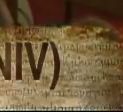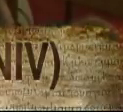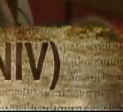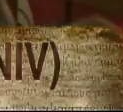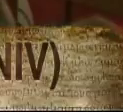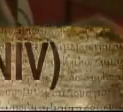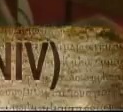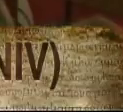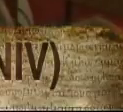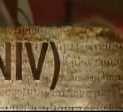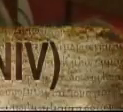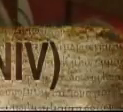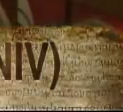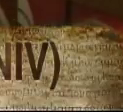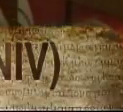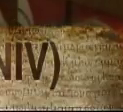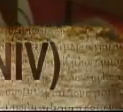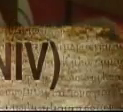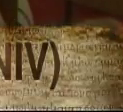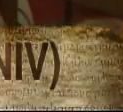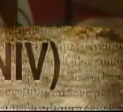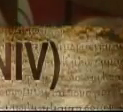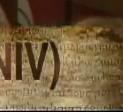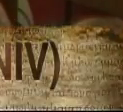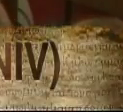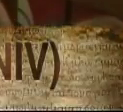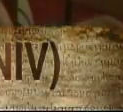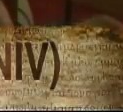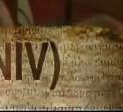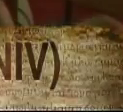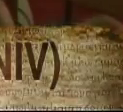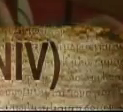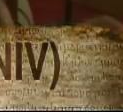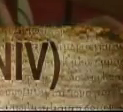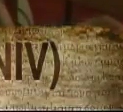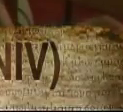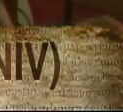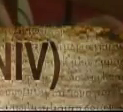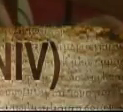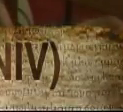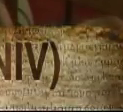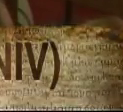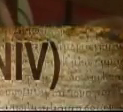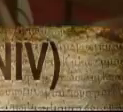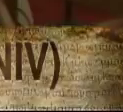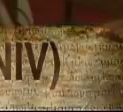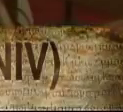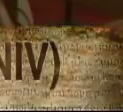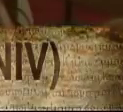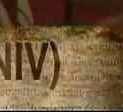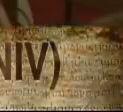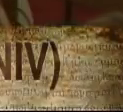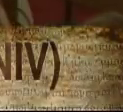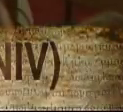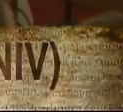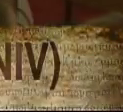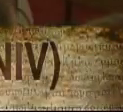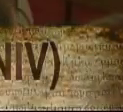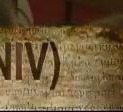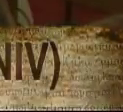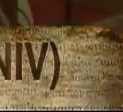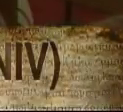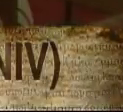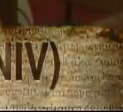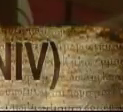my dear friends, but leave room for God's wrath. For it is written, it is mine to avenge. I will